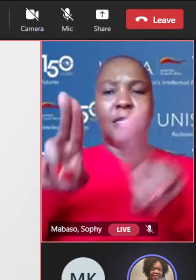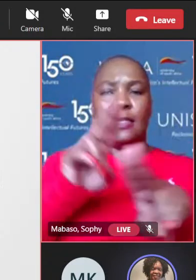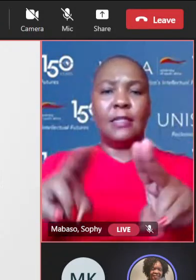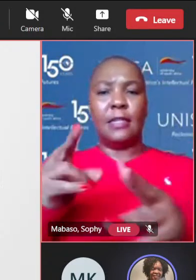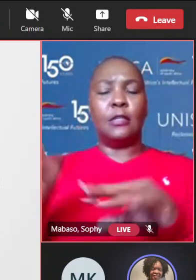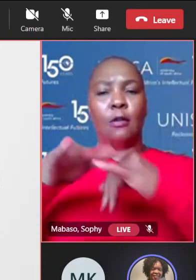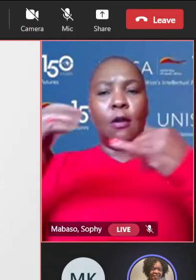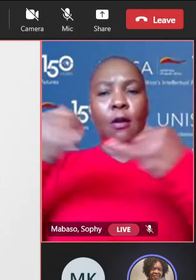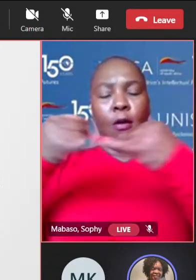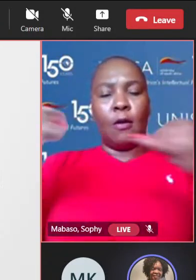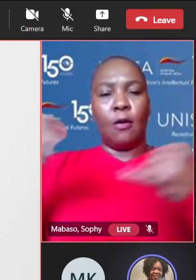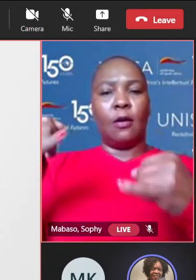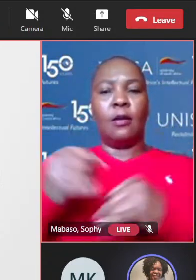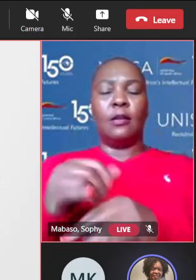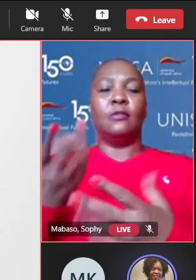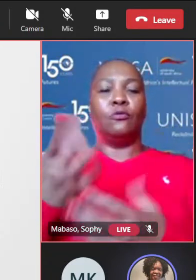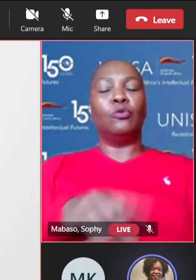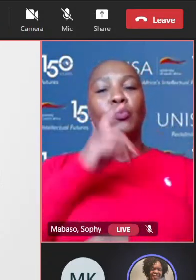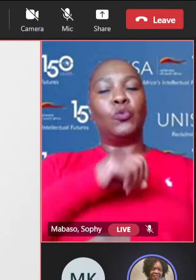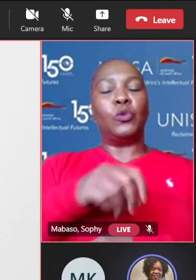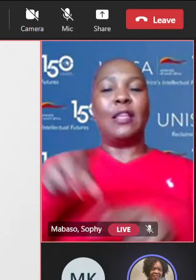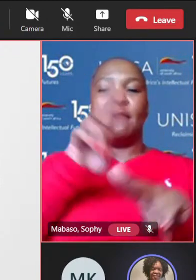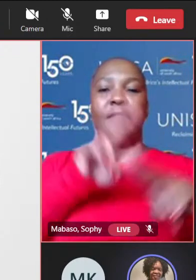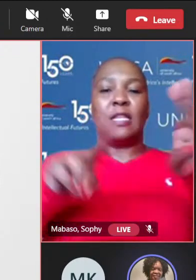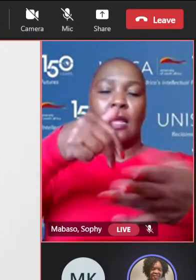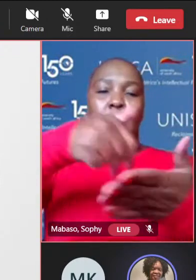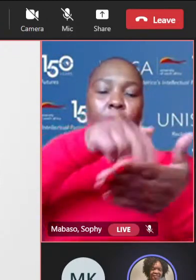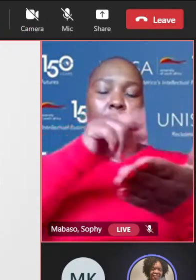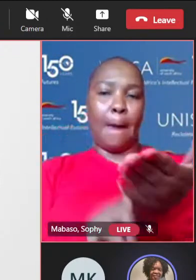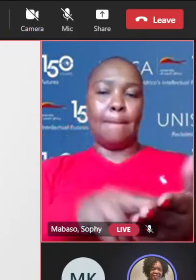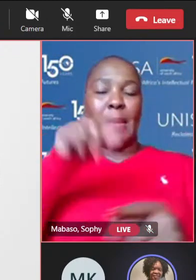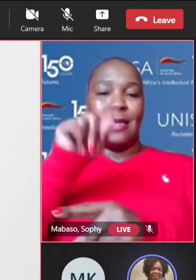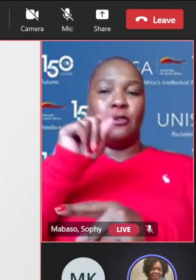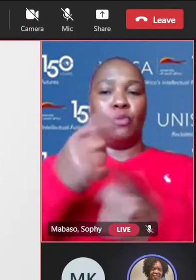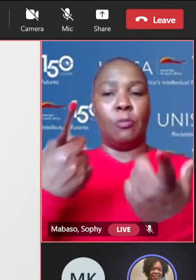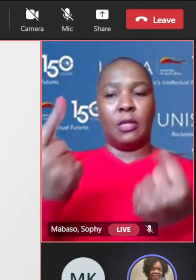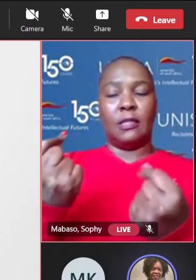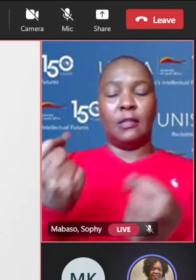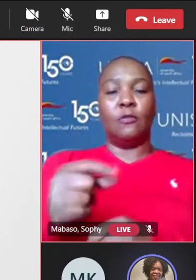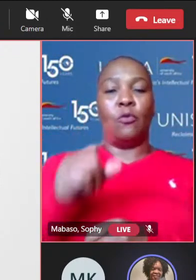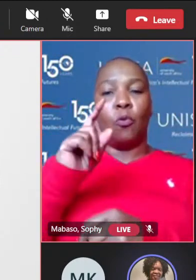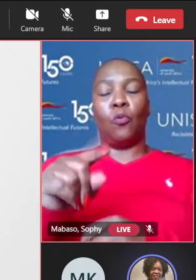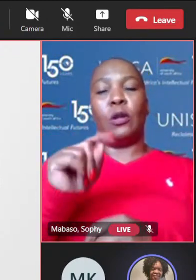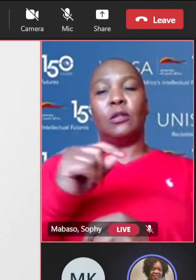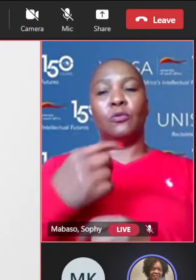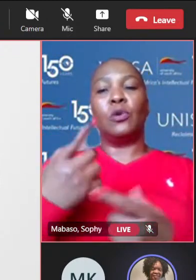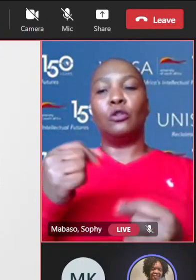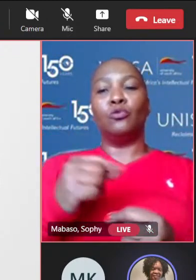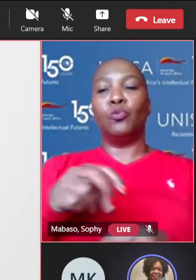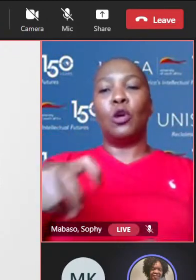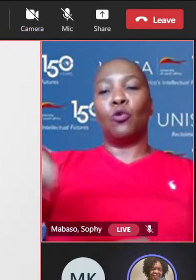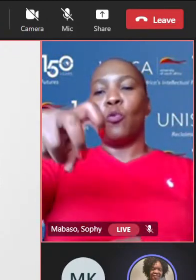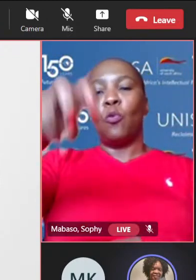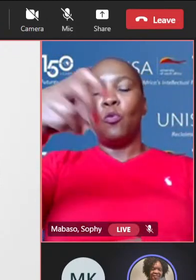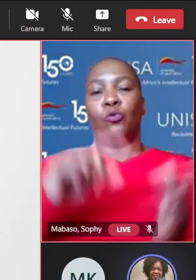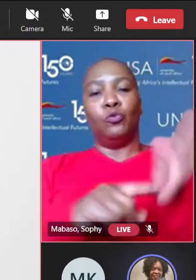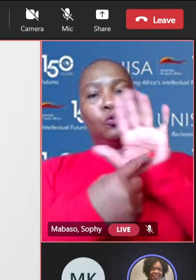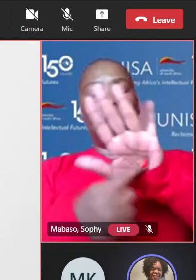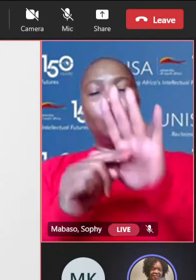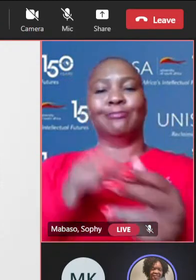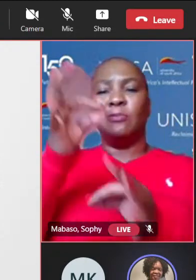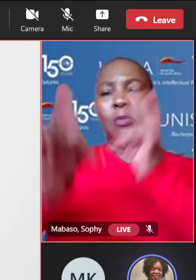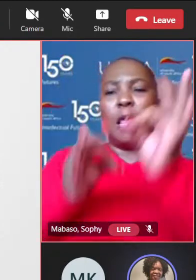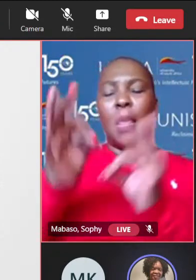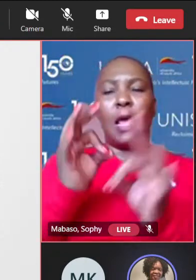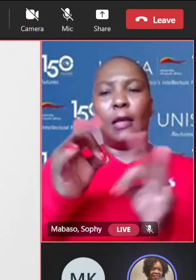to use an invigilator app, but that will be done when the roadshows are being conducted to explain to the students